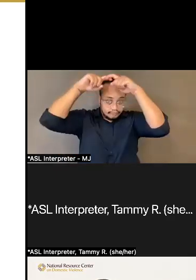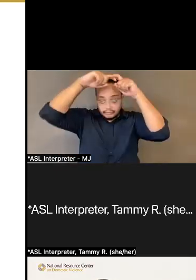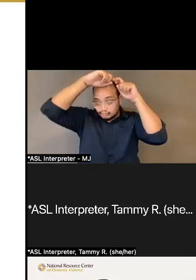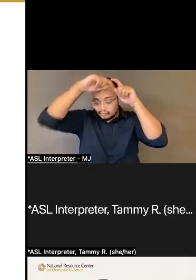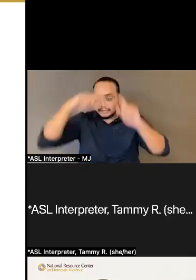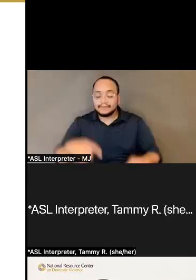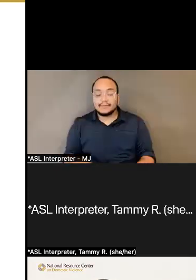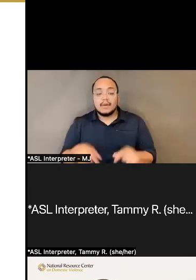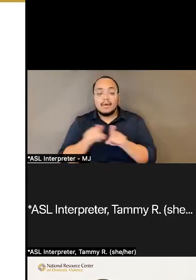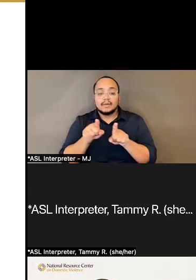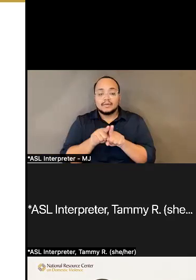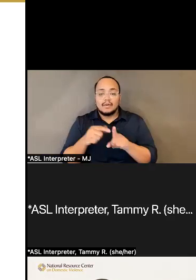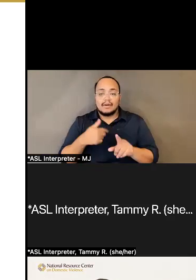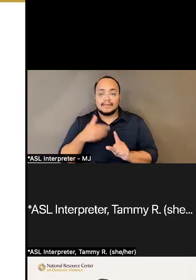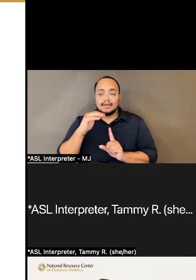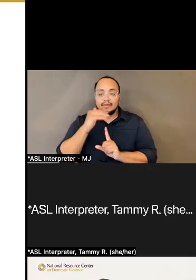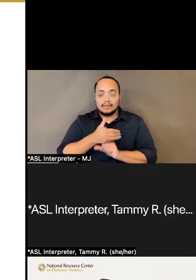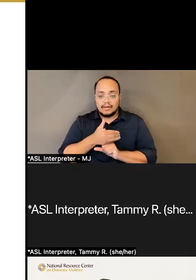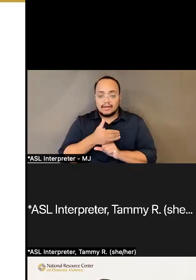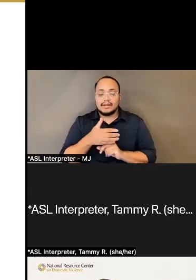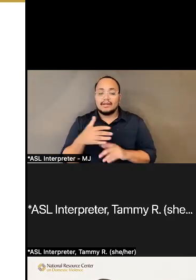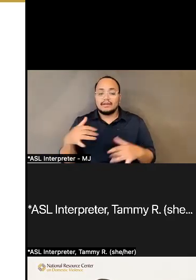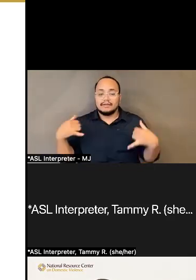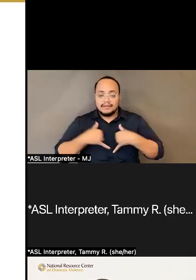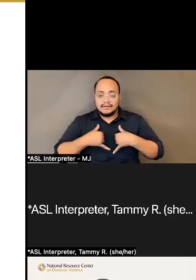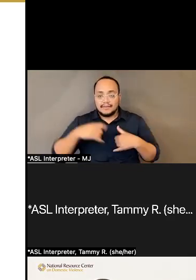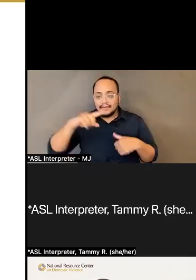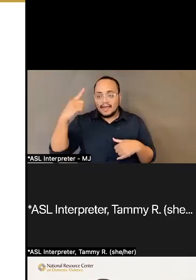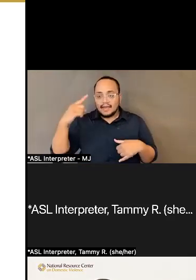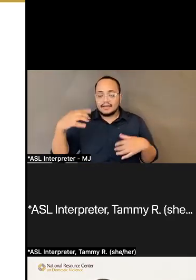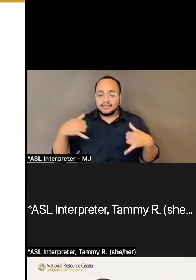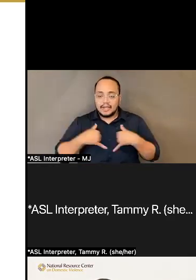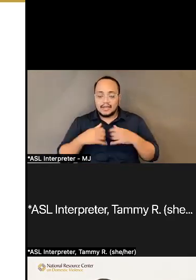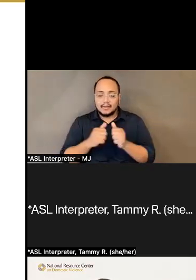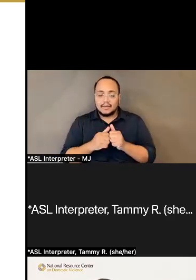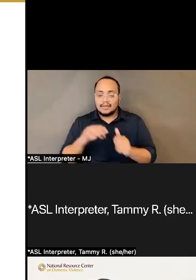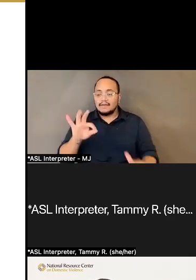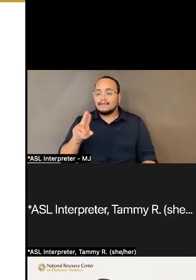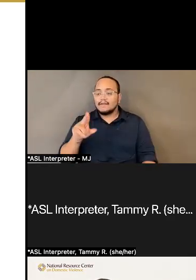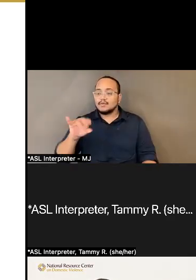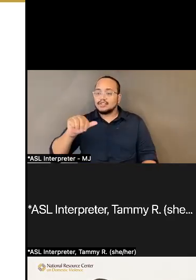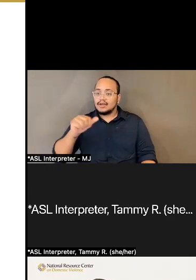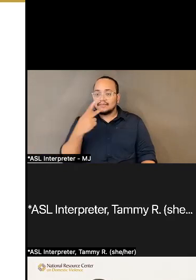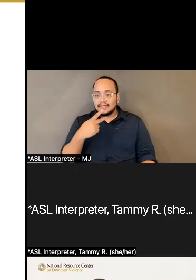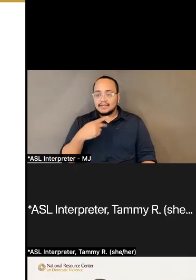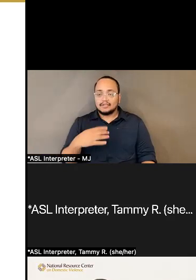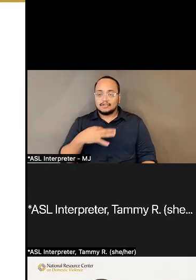am wearing a Black jacket with a fuchsia shirt today.